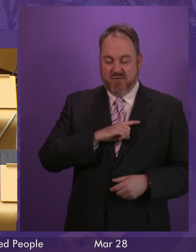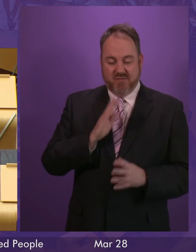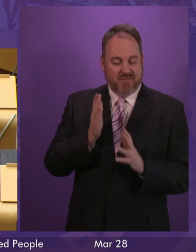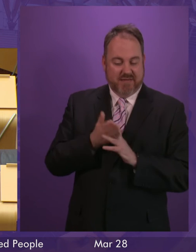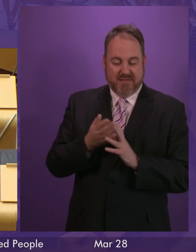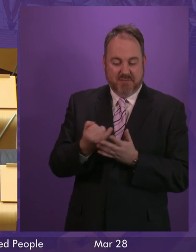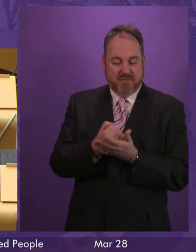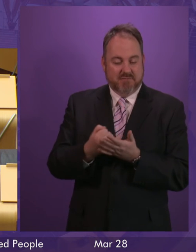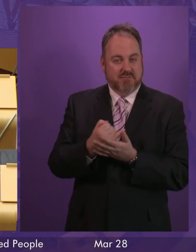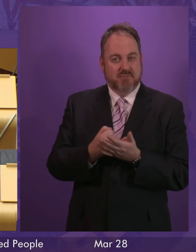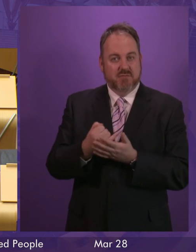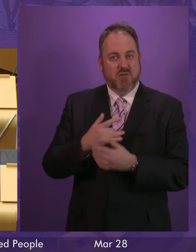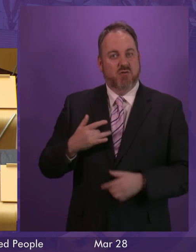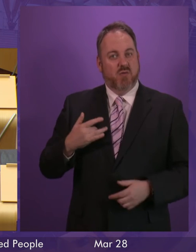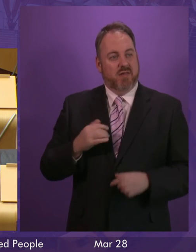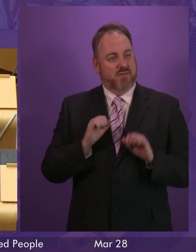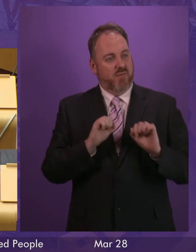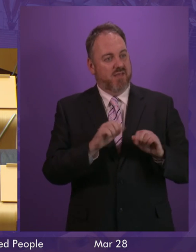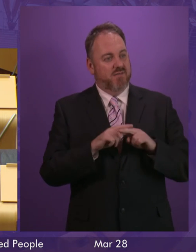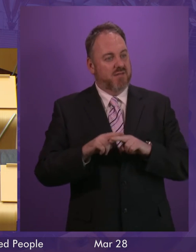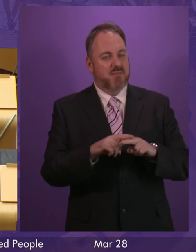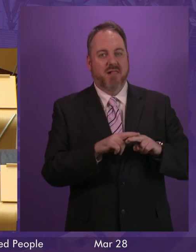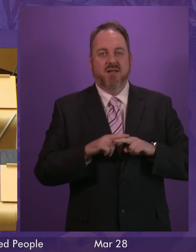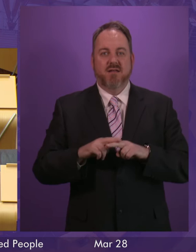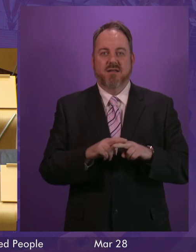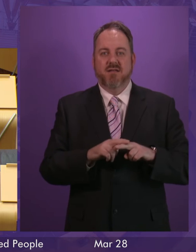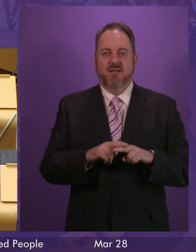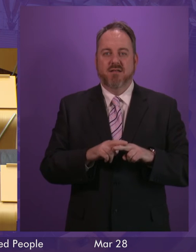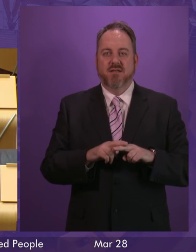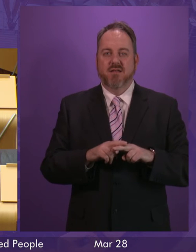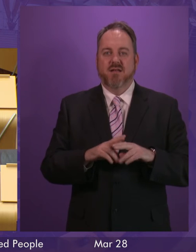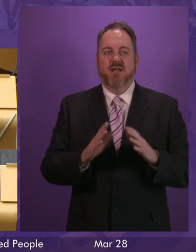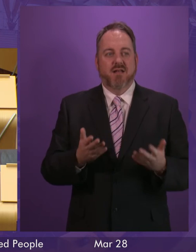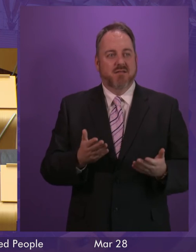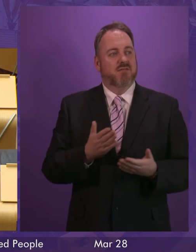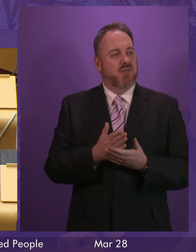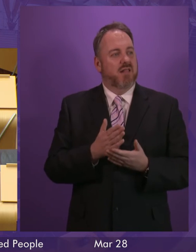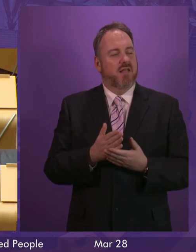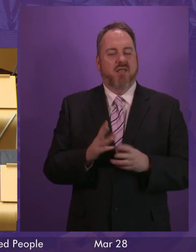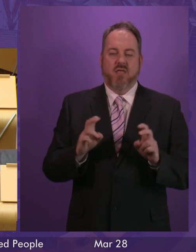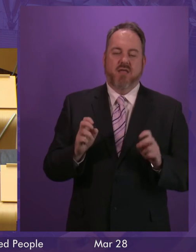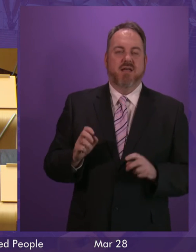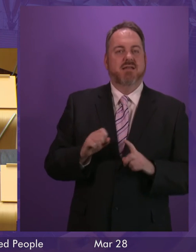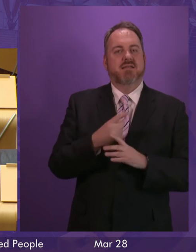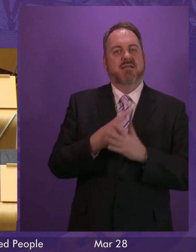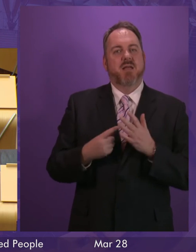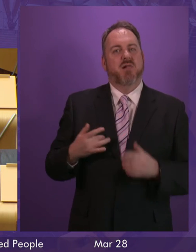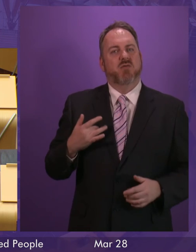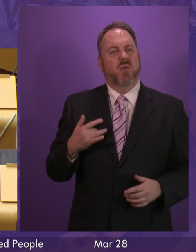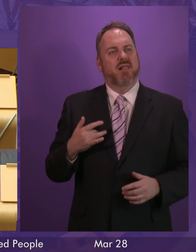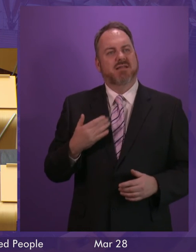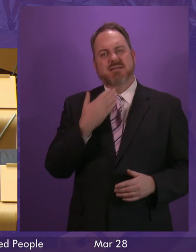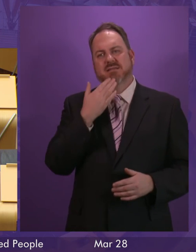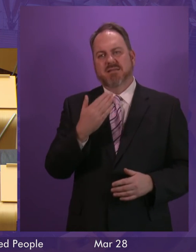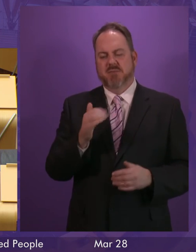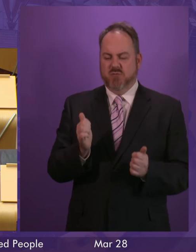facilities for their loved ones. And the traditionally known disabled toilet is only suitable for